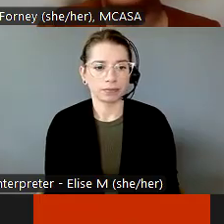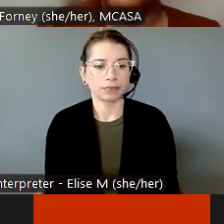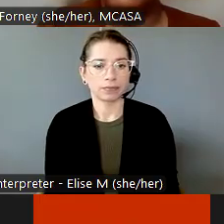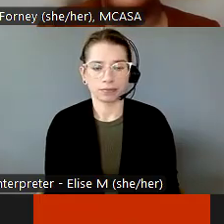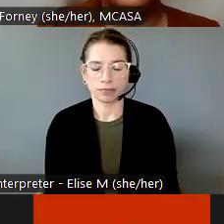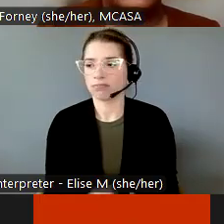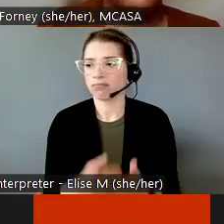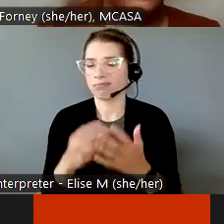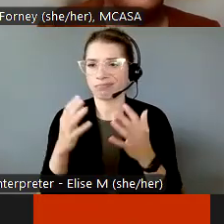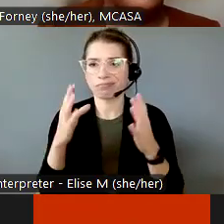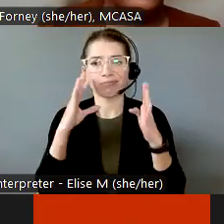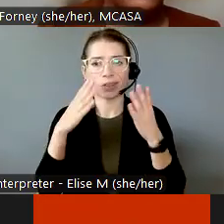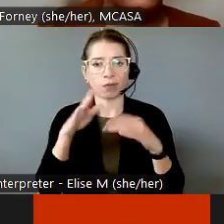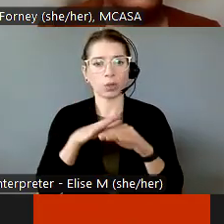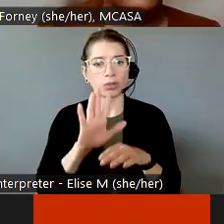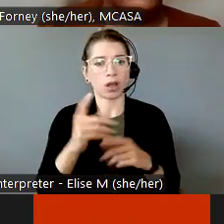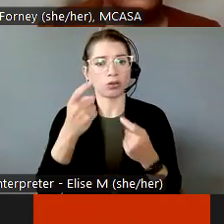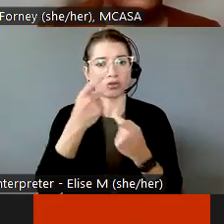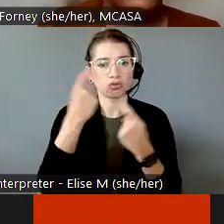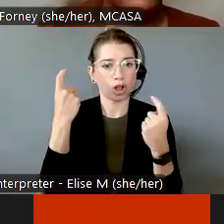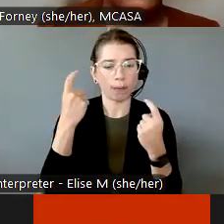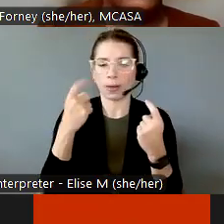Focusing on the trauma, not their identity.